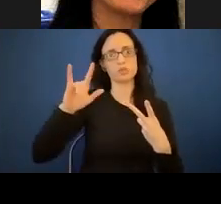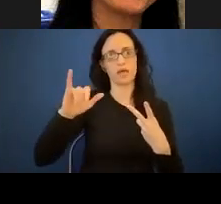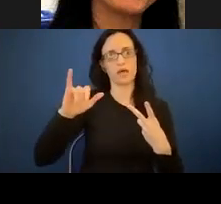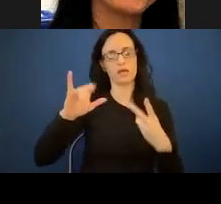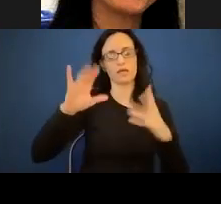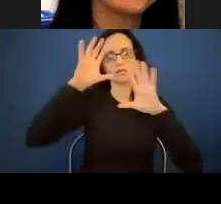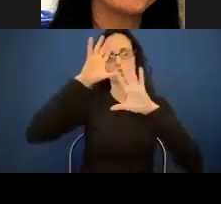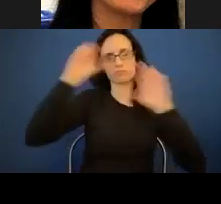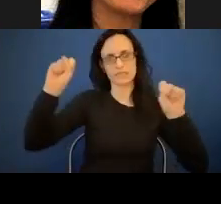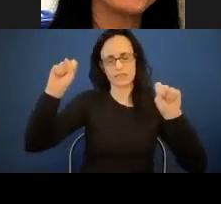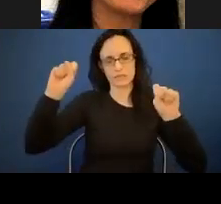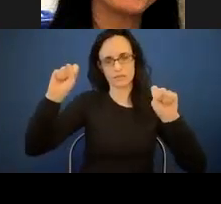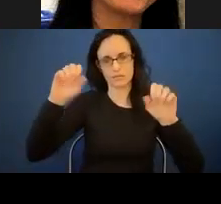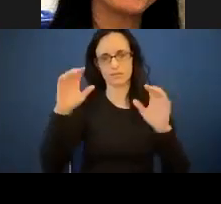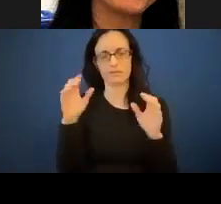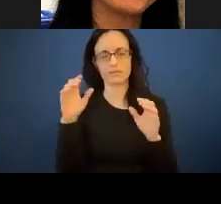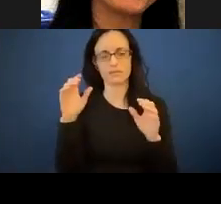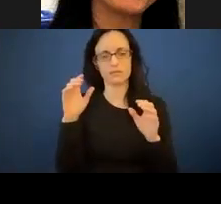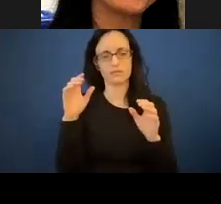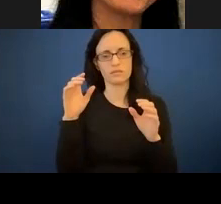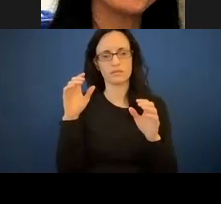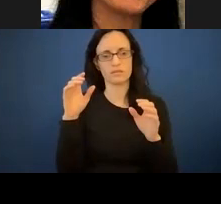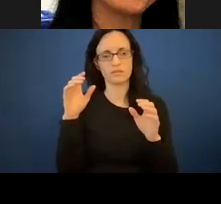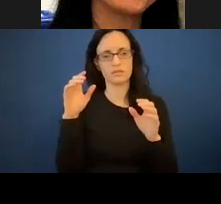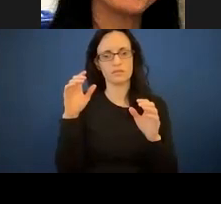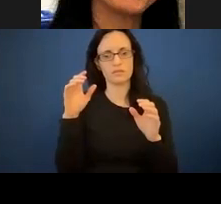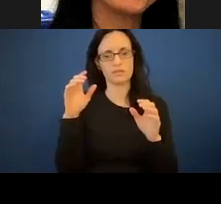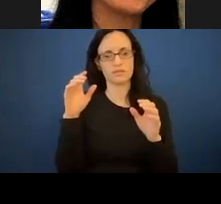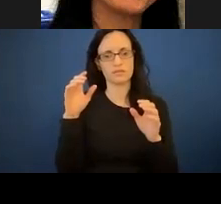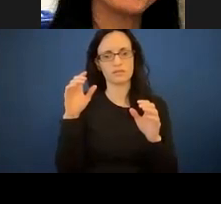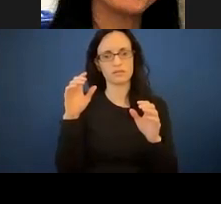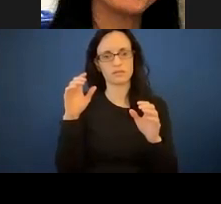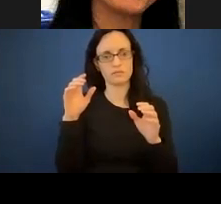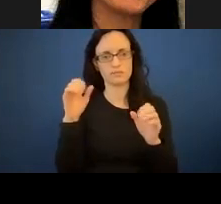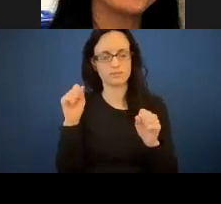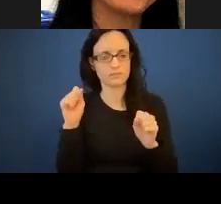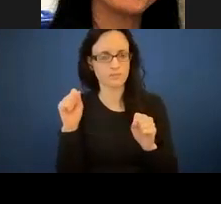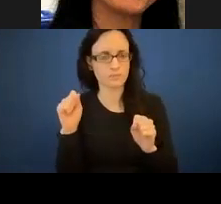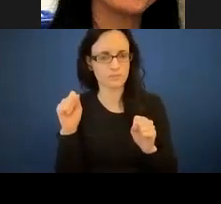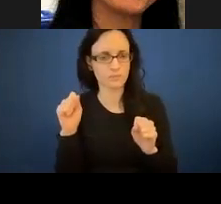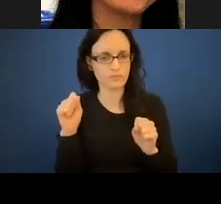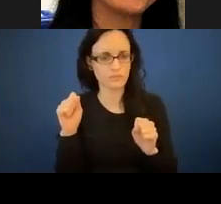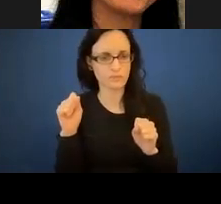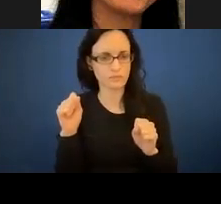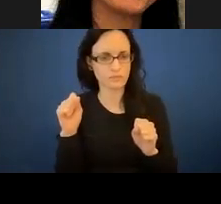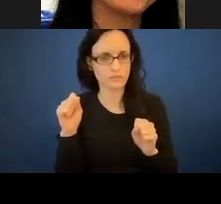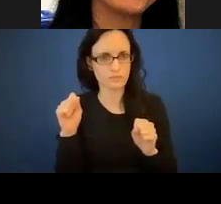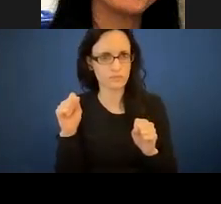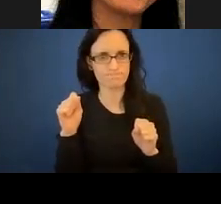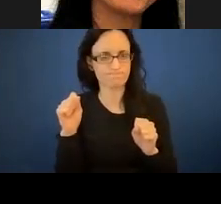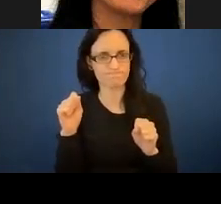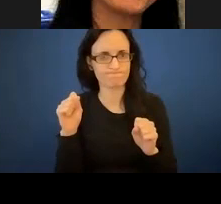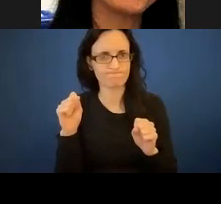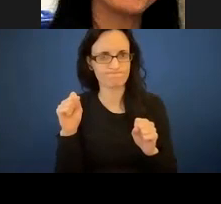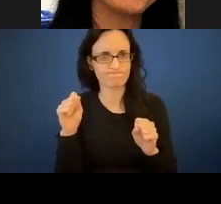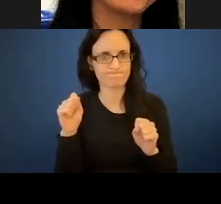have a statement said, I'm excited to partner with NWEA and appreciate their desire to work